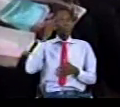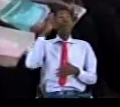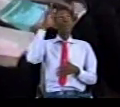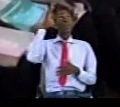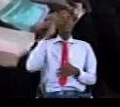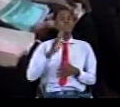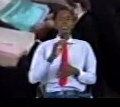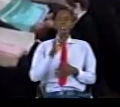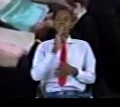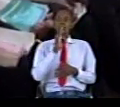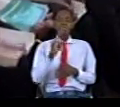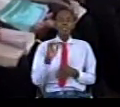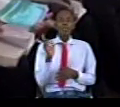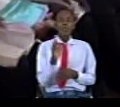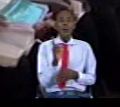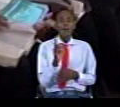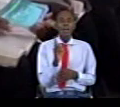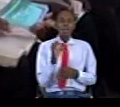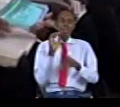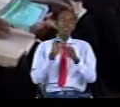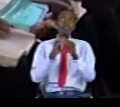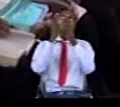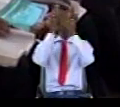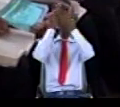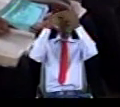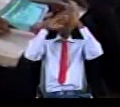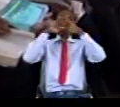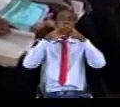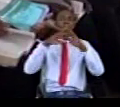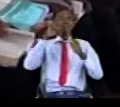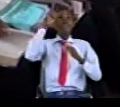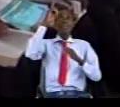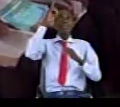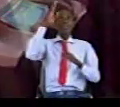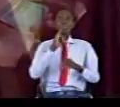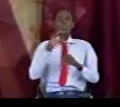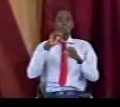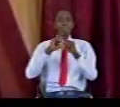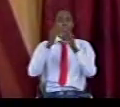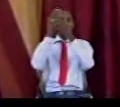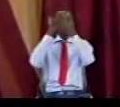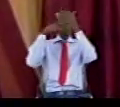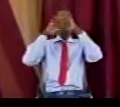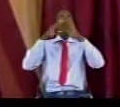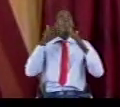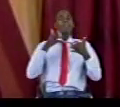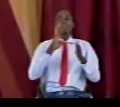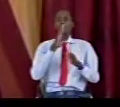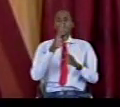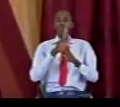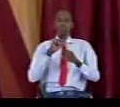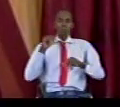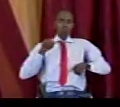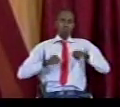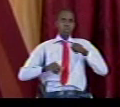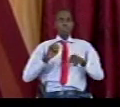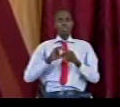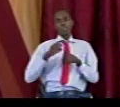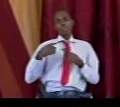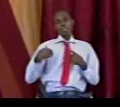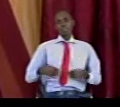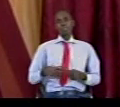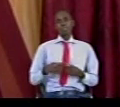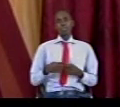is where? In heaven. God is in heaven. Let there be no doubt in your heart. We say, our Father